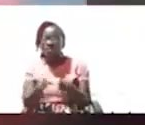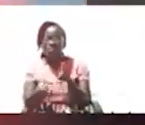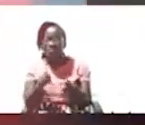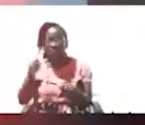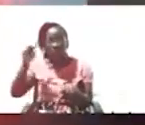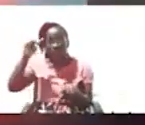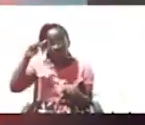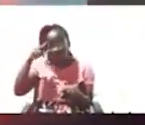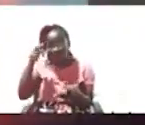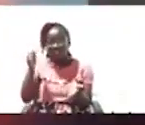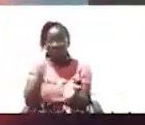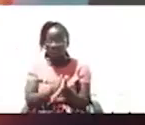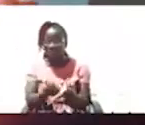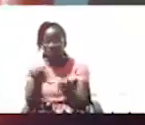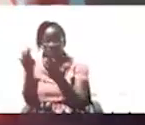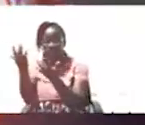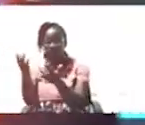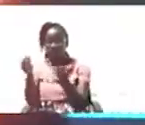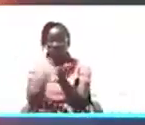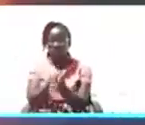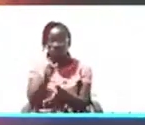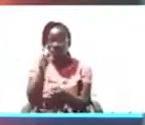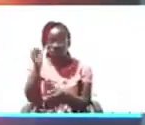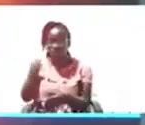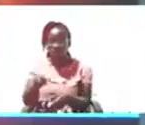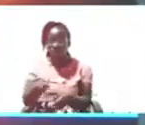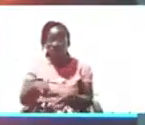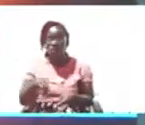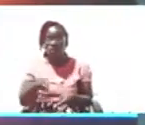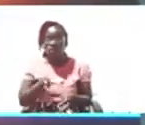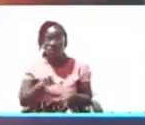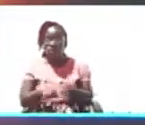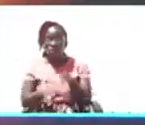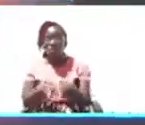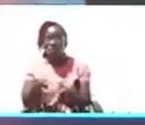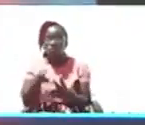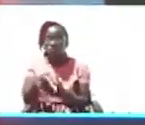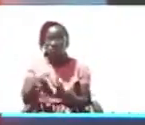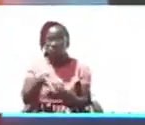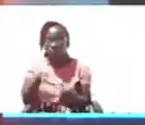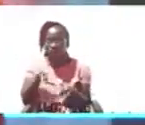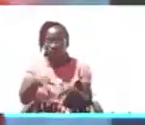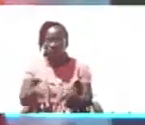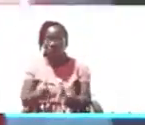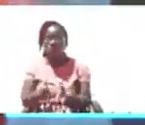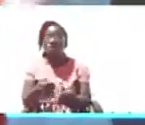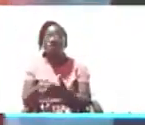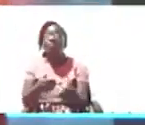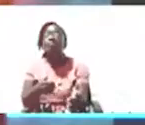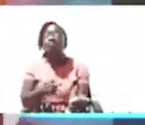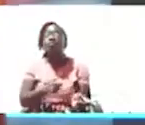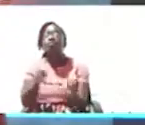What people were expecting, that you had to use this means to get here.